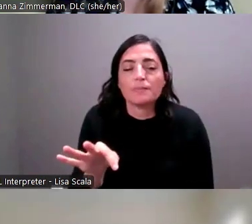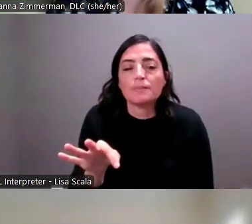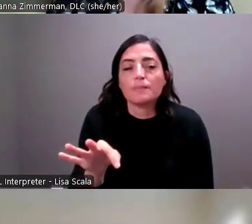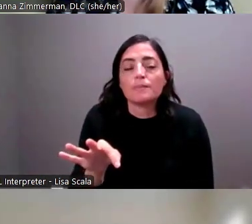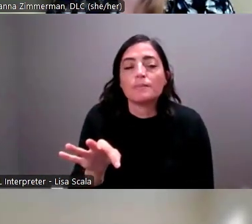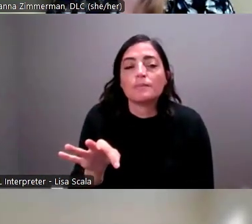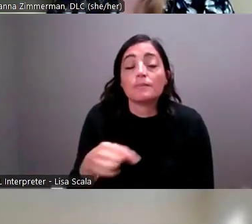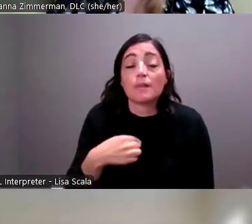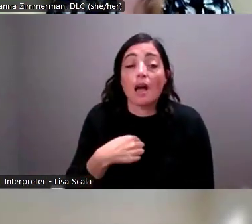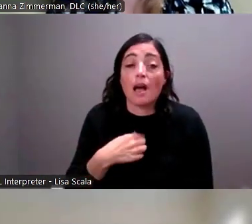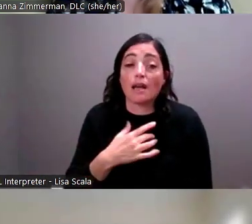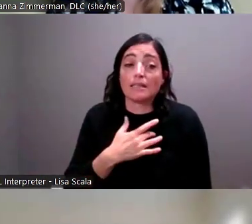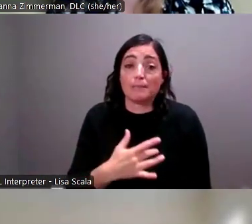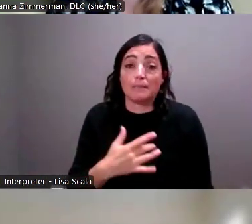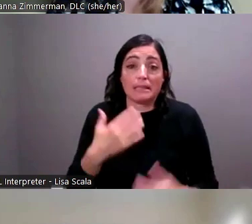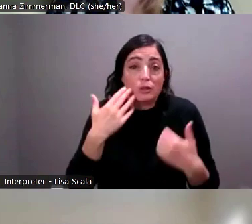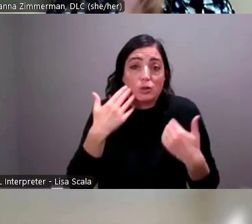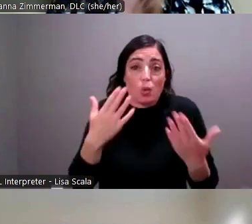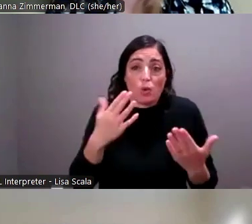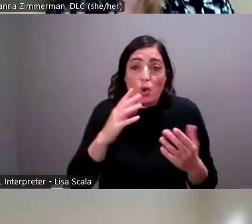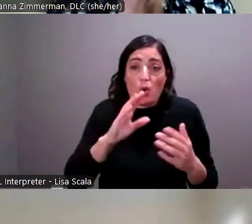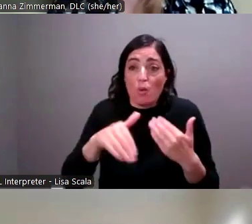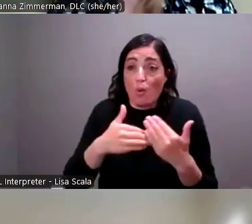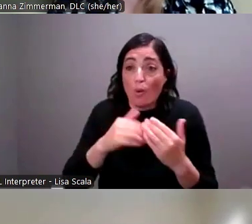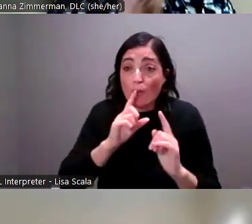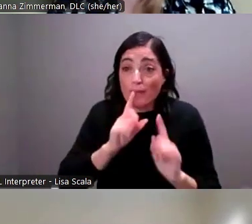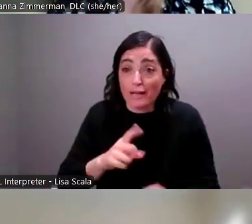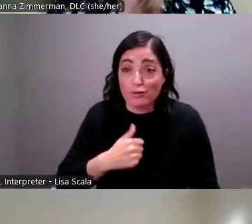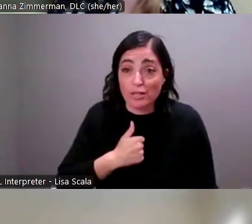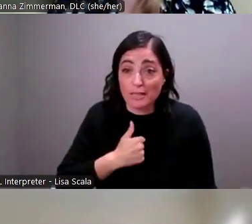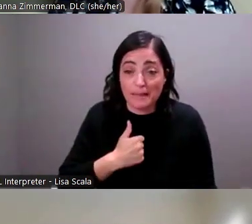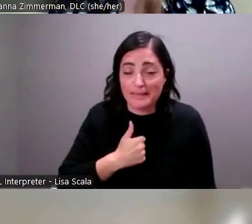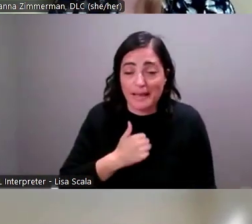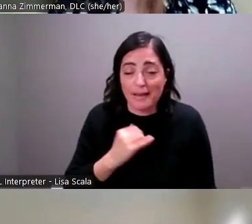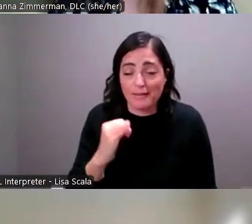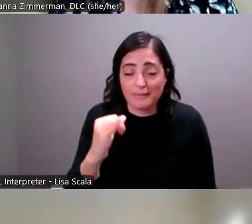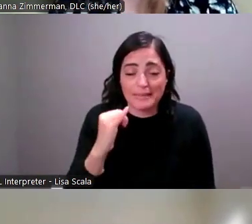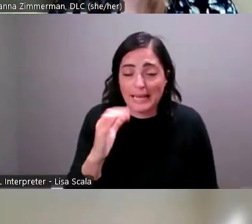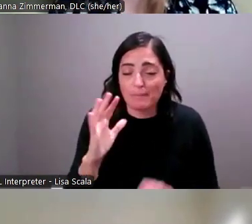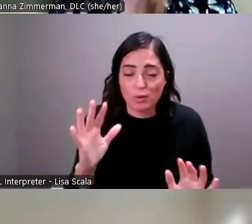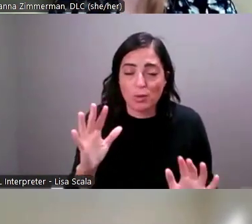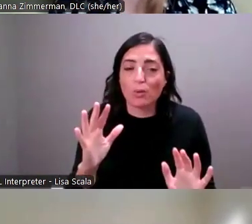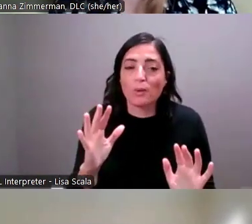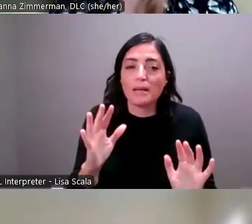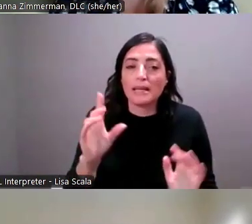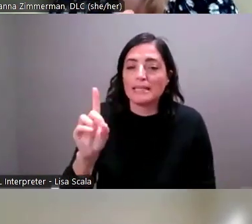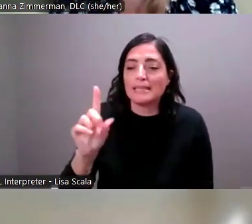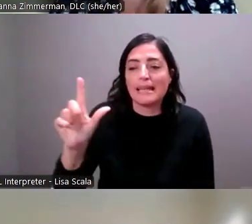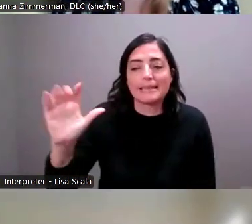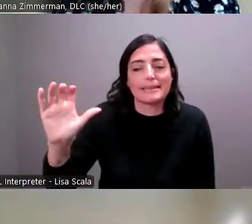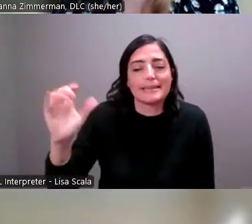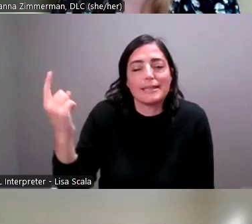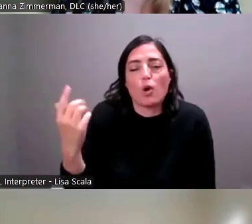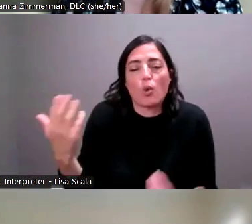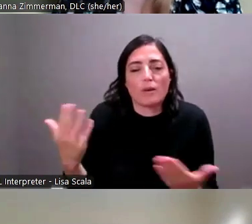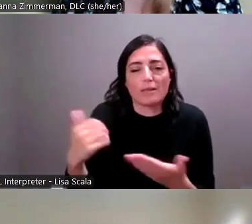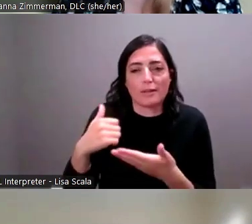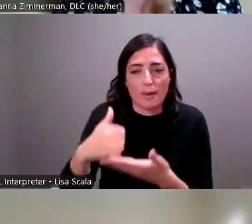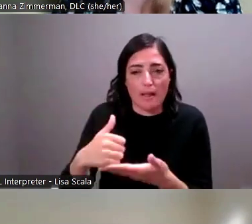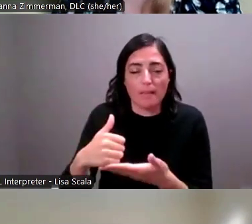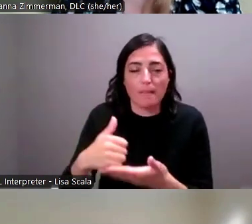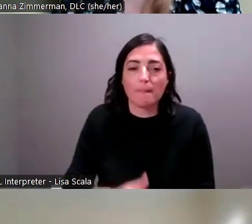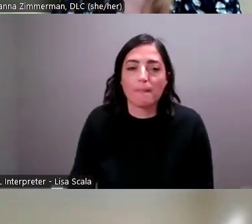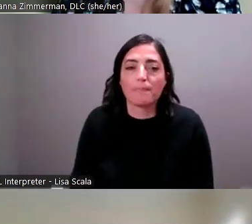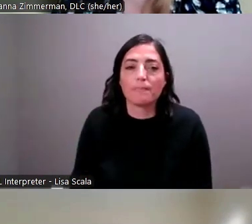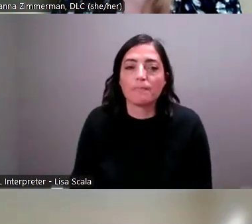I usually don't know all the answers to every single question either. So DLC is always here to help